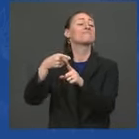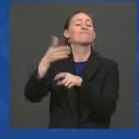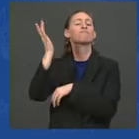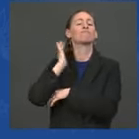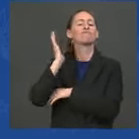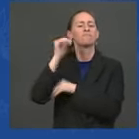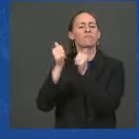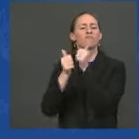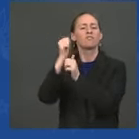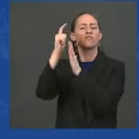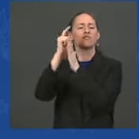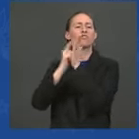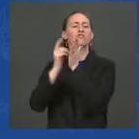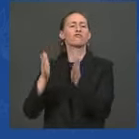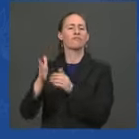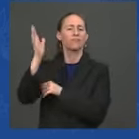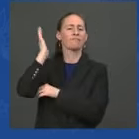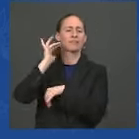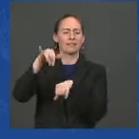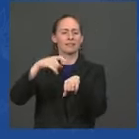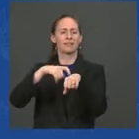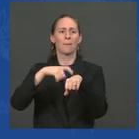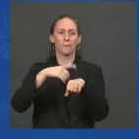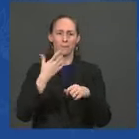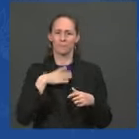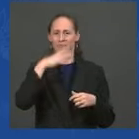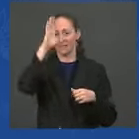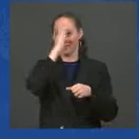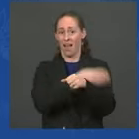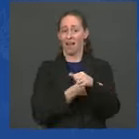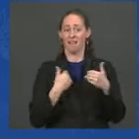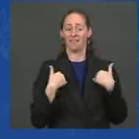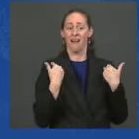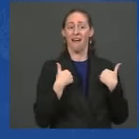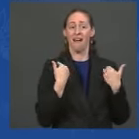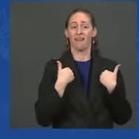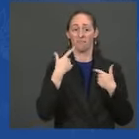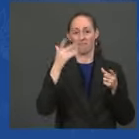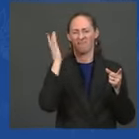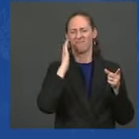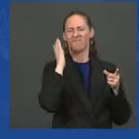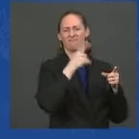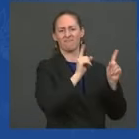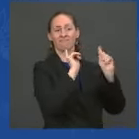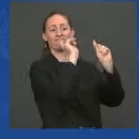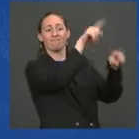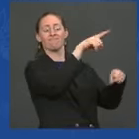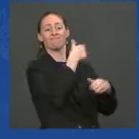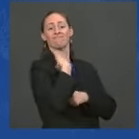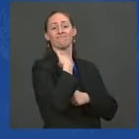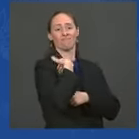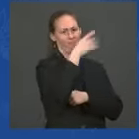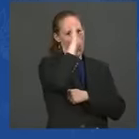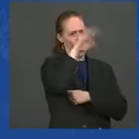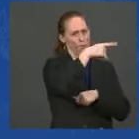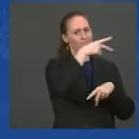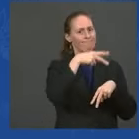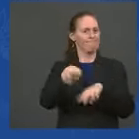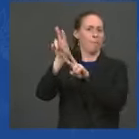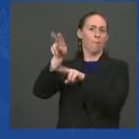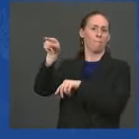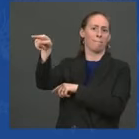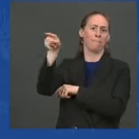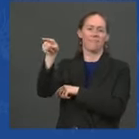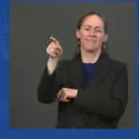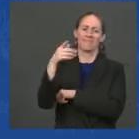looked to Richard for help. And thanks for the way you took him under your wing. I really mean it, Richard. It made a difference. You know what he thought of